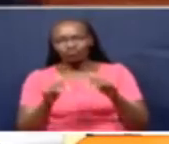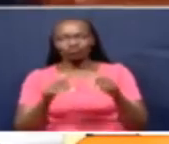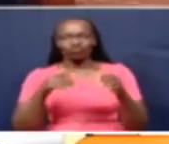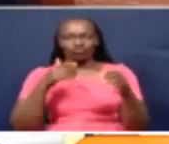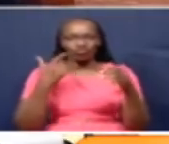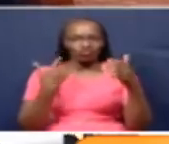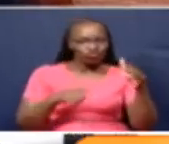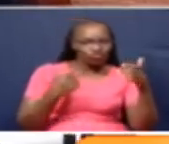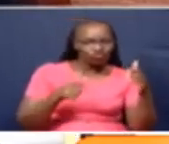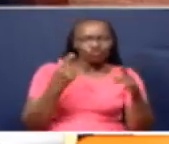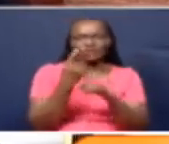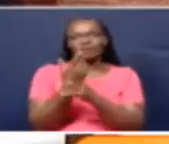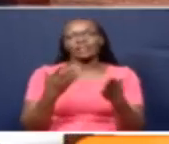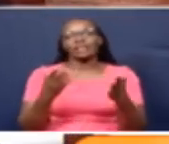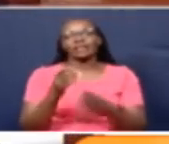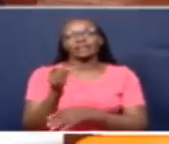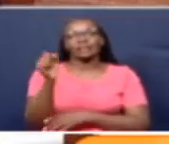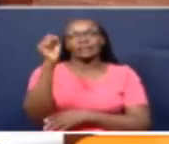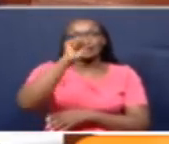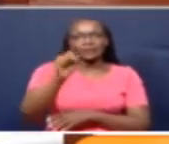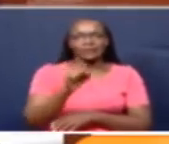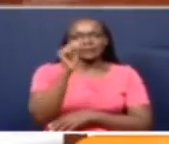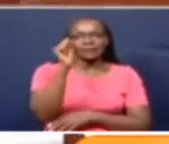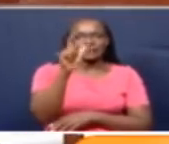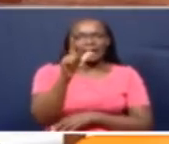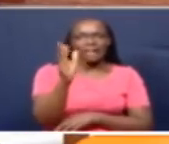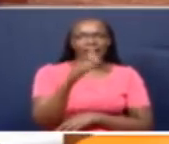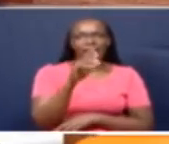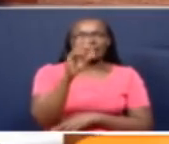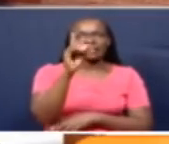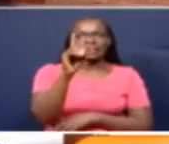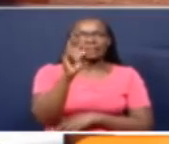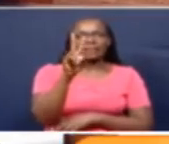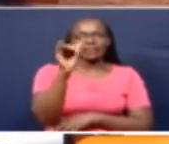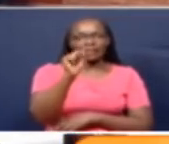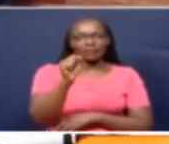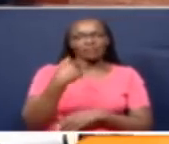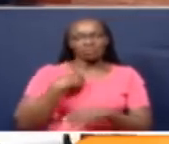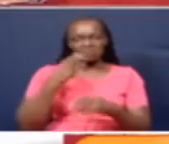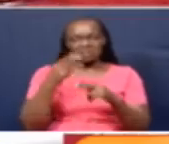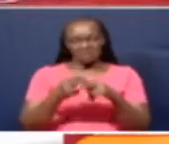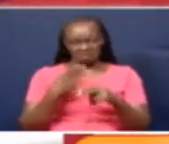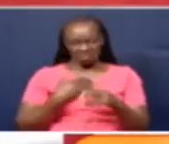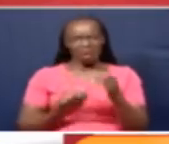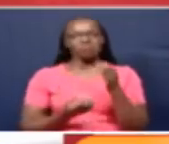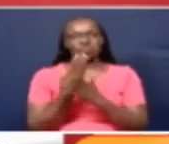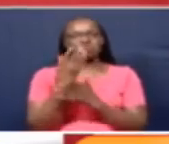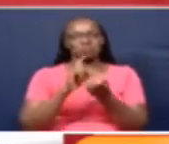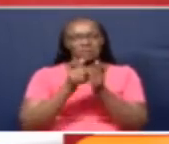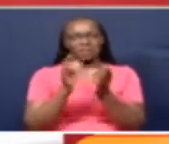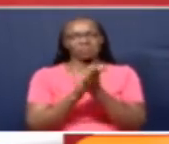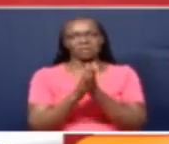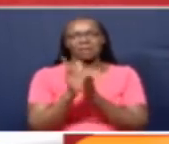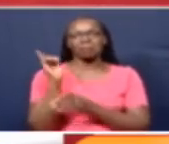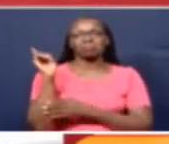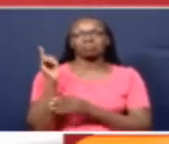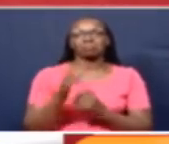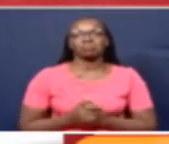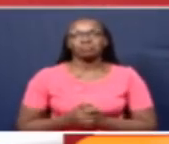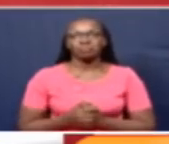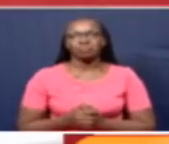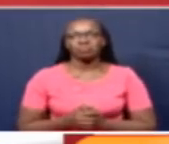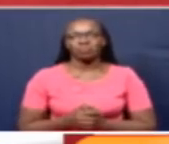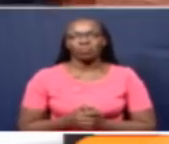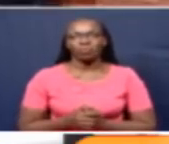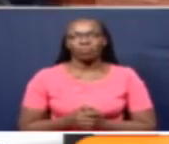himself. Sammy Davis Jr. So I had to go along with it. And you met him? Yeah, I met him twice.